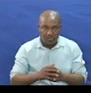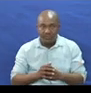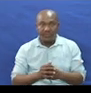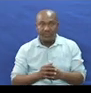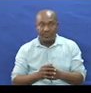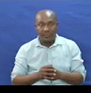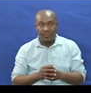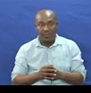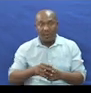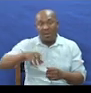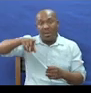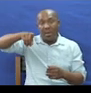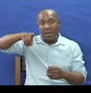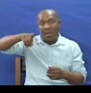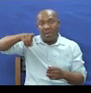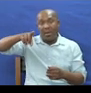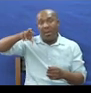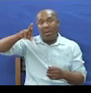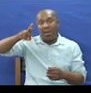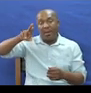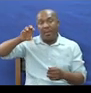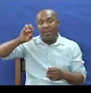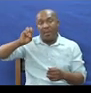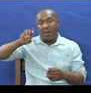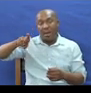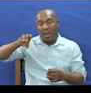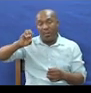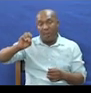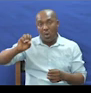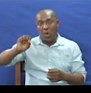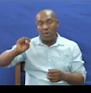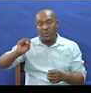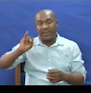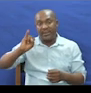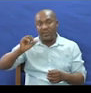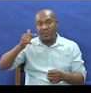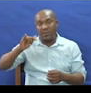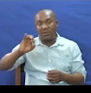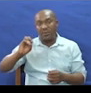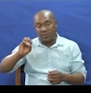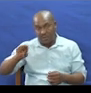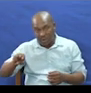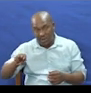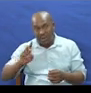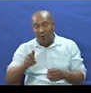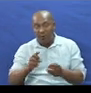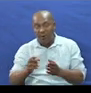Prepositions of movement are the words which show direction from one place to